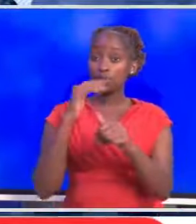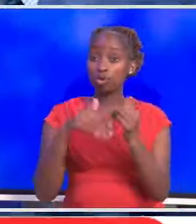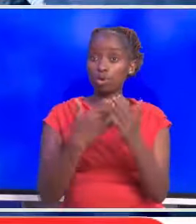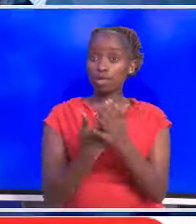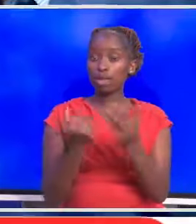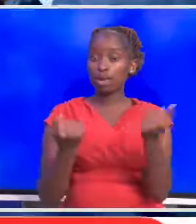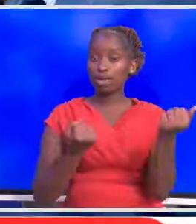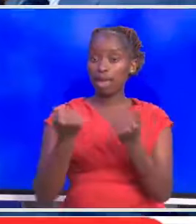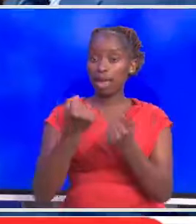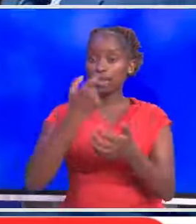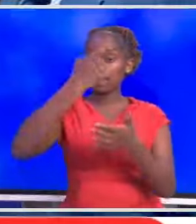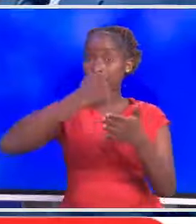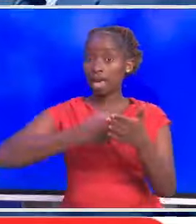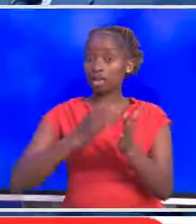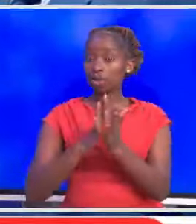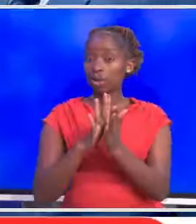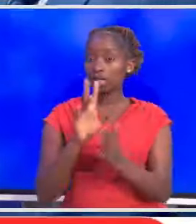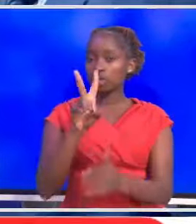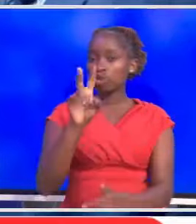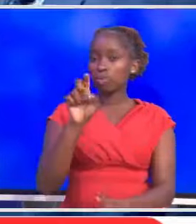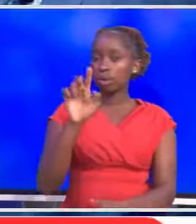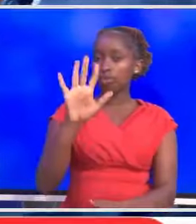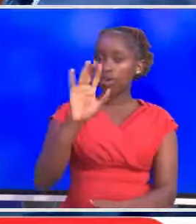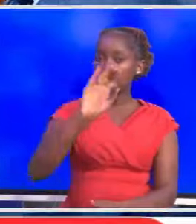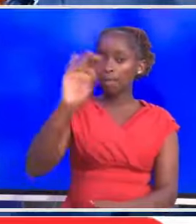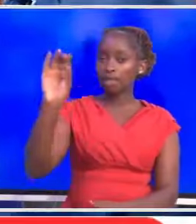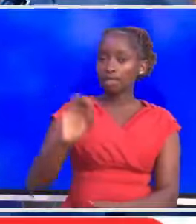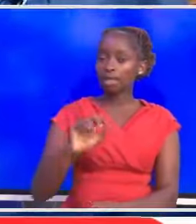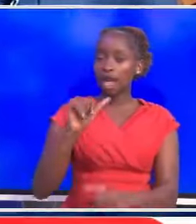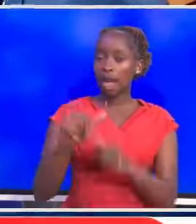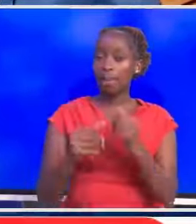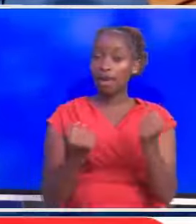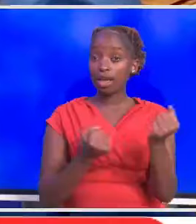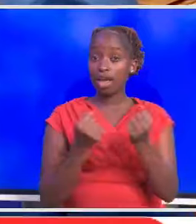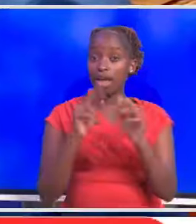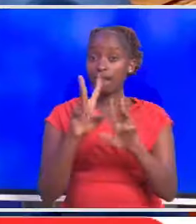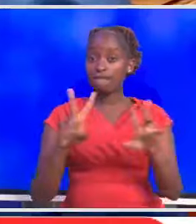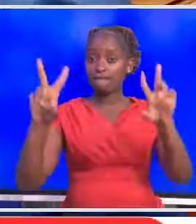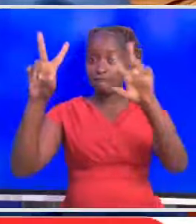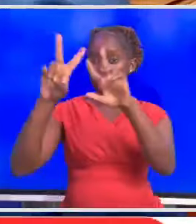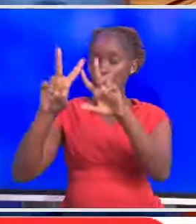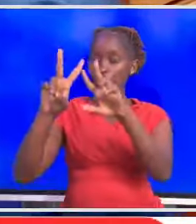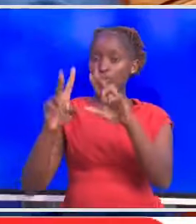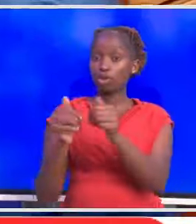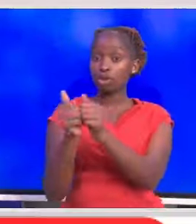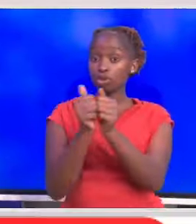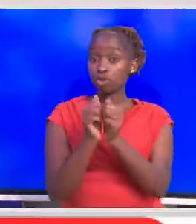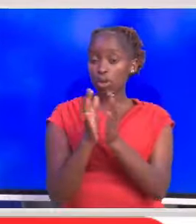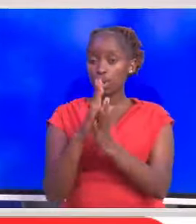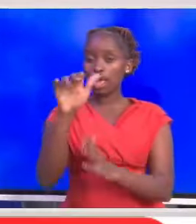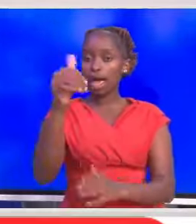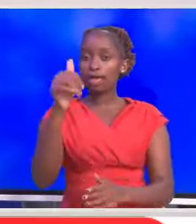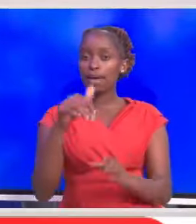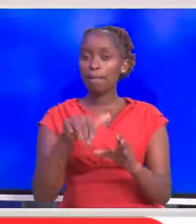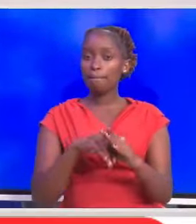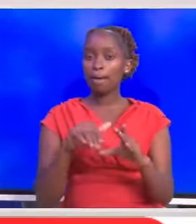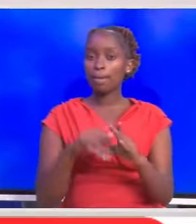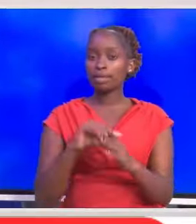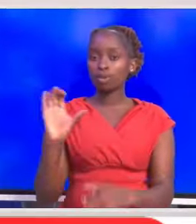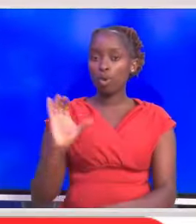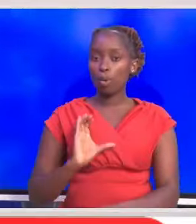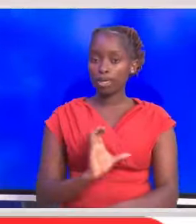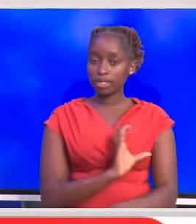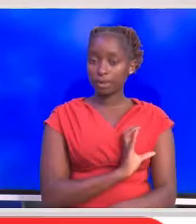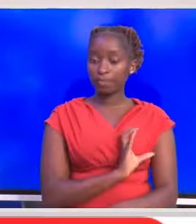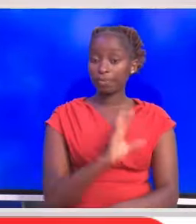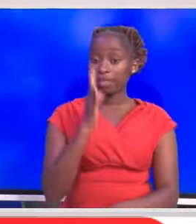tax with a rate of 2.5% of the motor vehicle value. Together with other members of the committee,